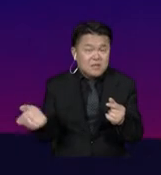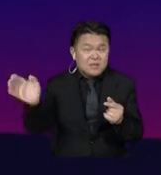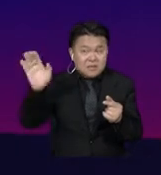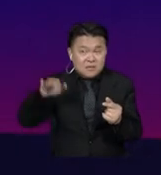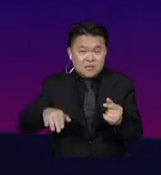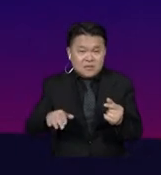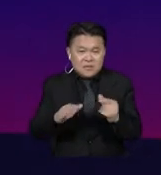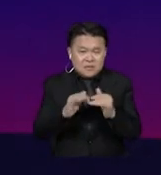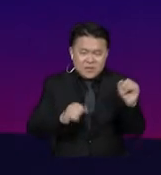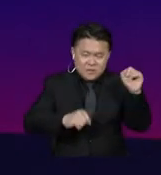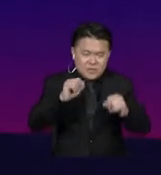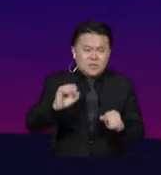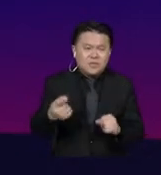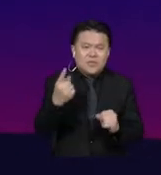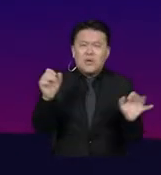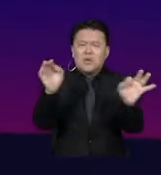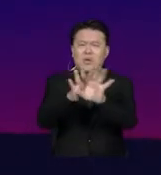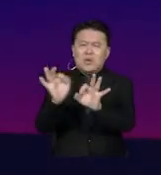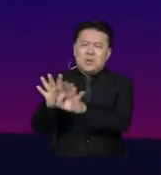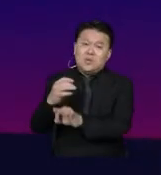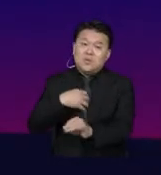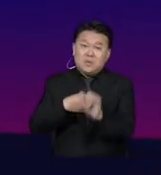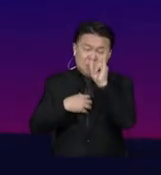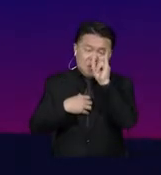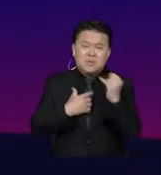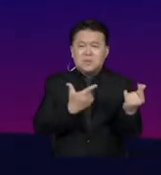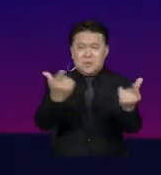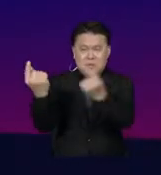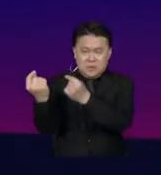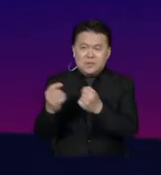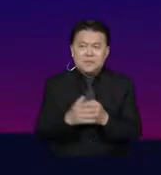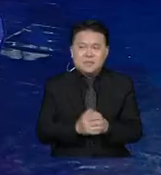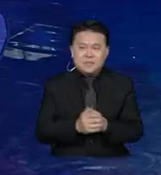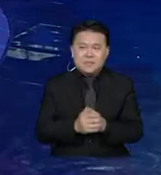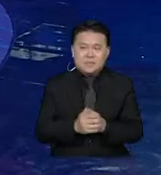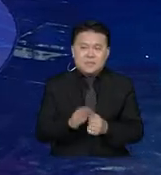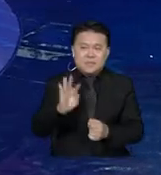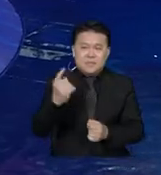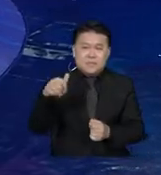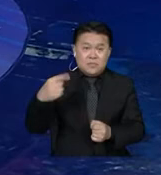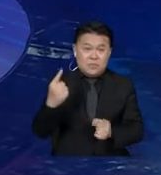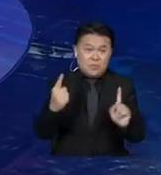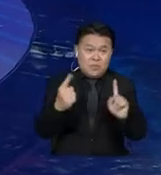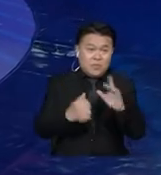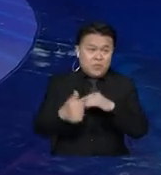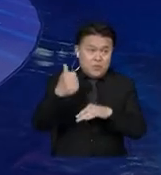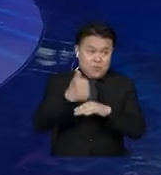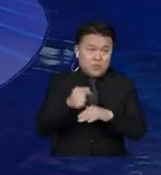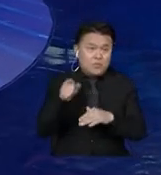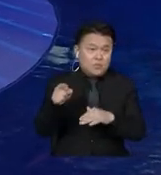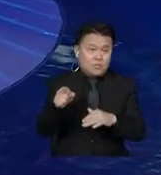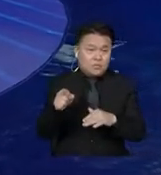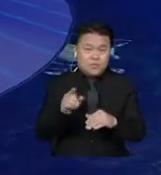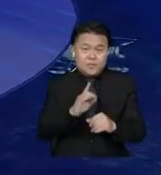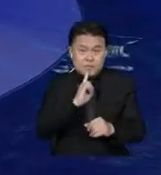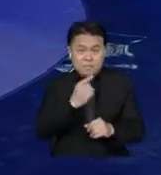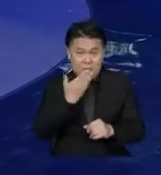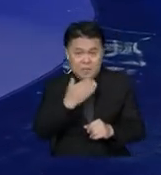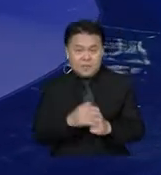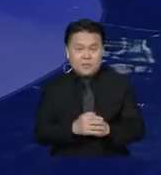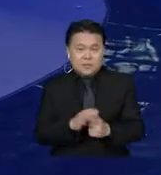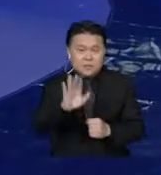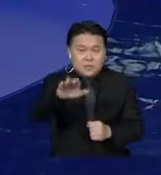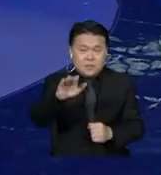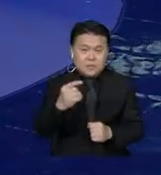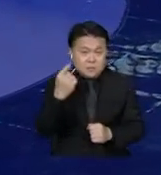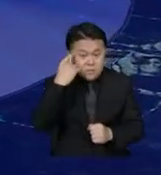activity. Bonobos are very successful, though, as a species. They live in an area